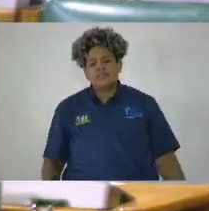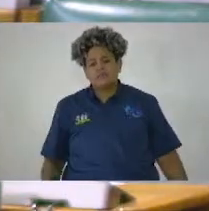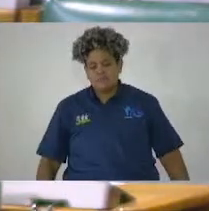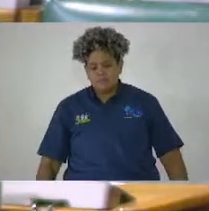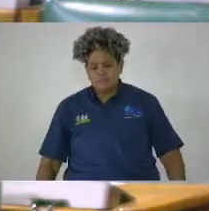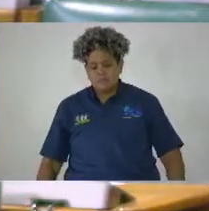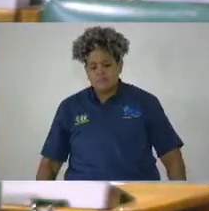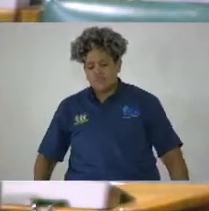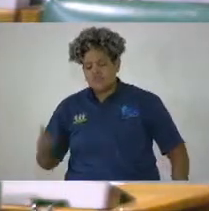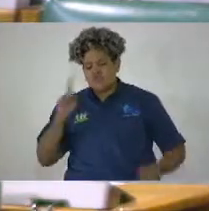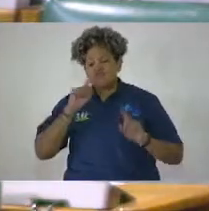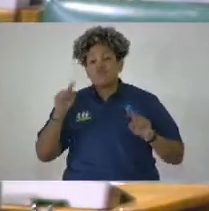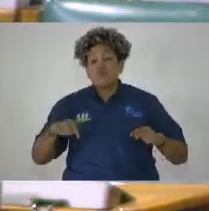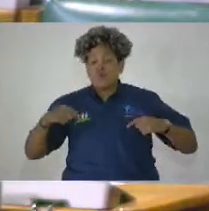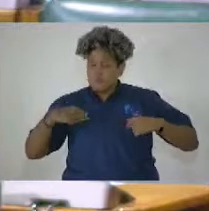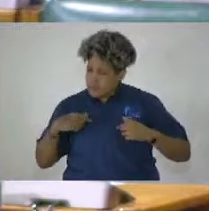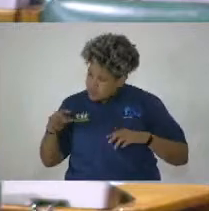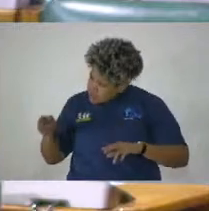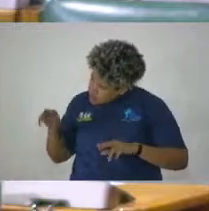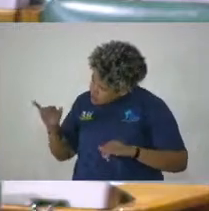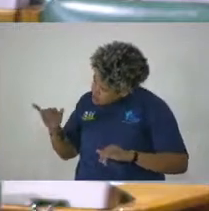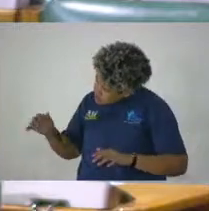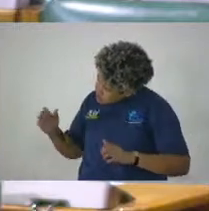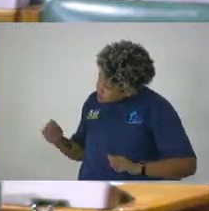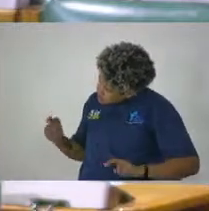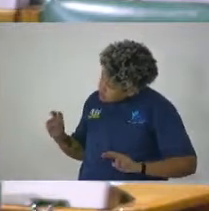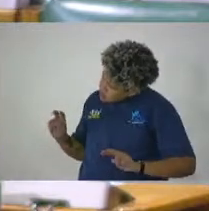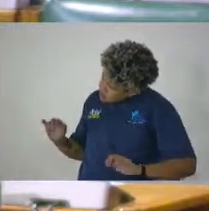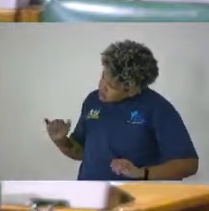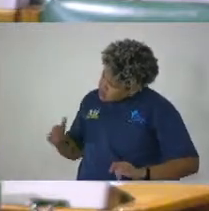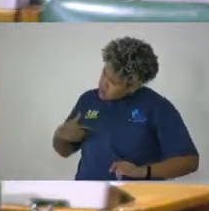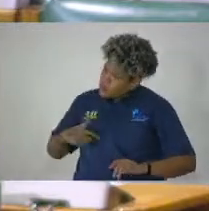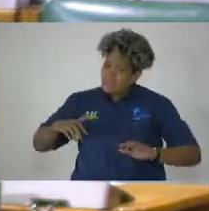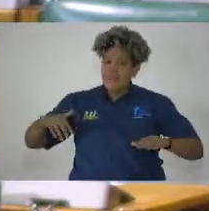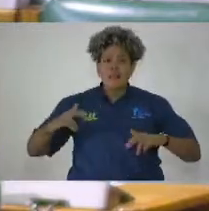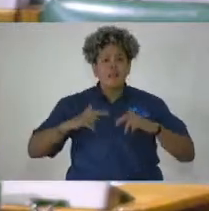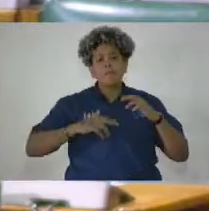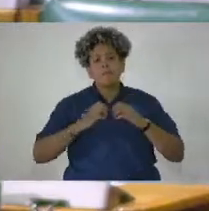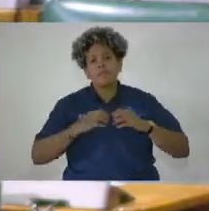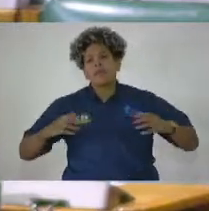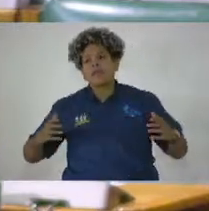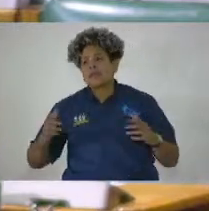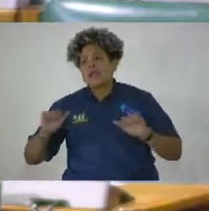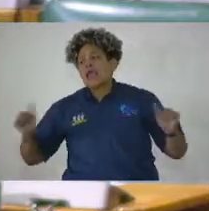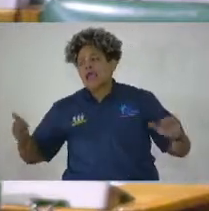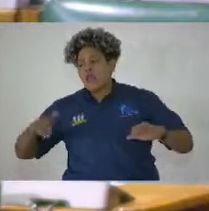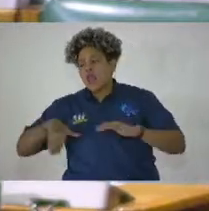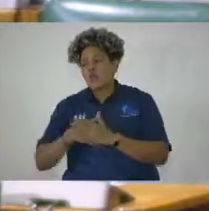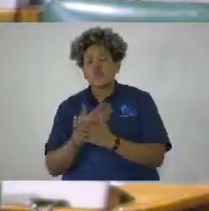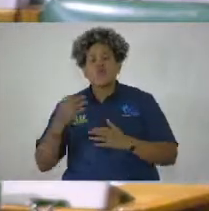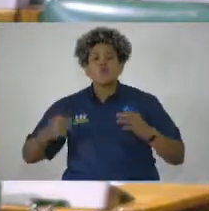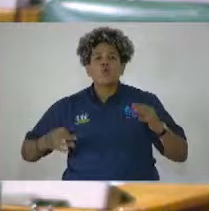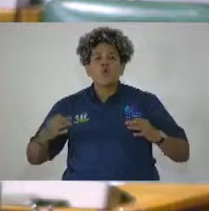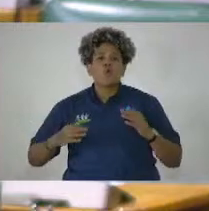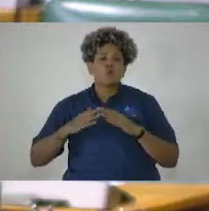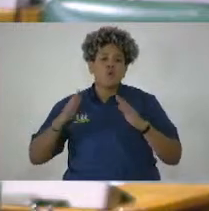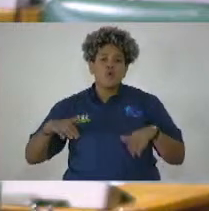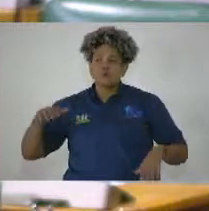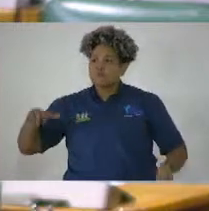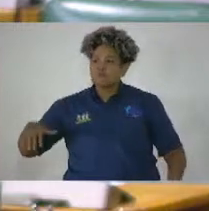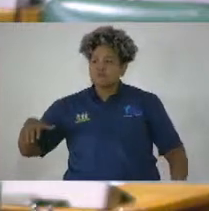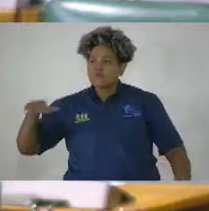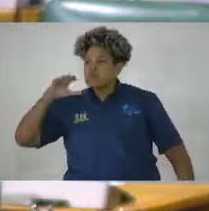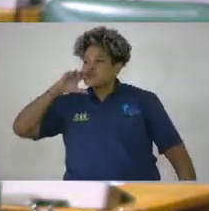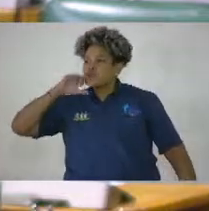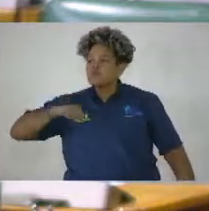it's been reported to me that we haven't built any new courthouses.